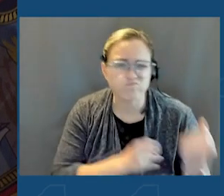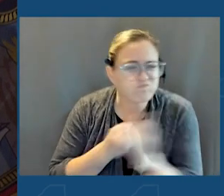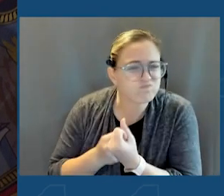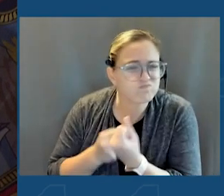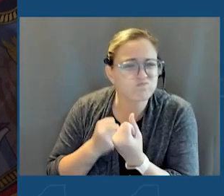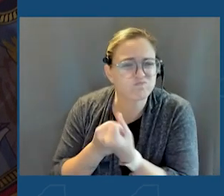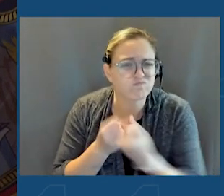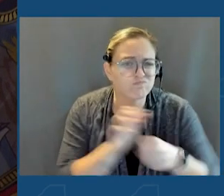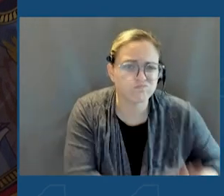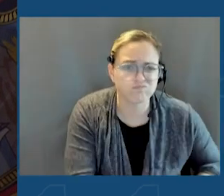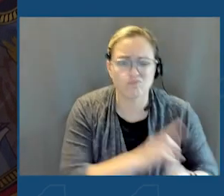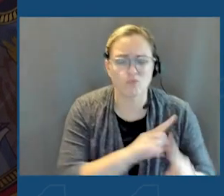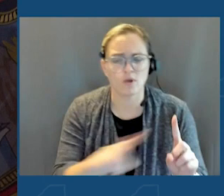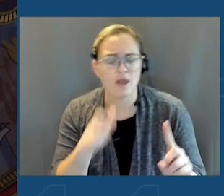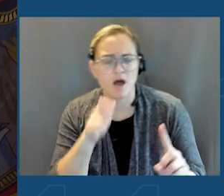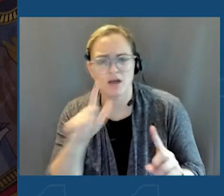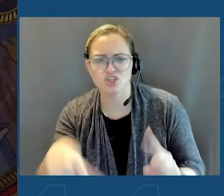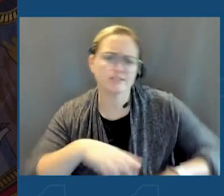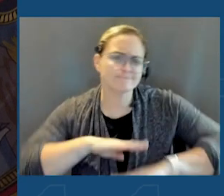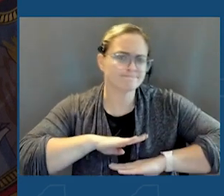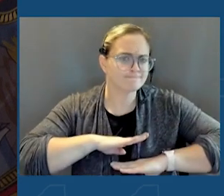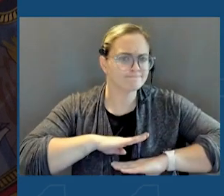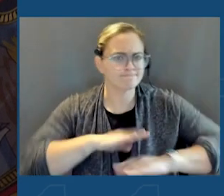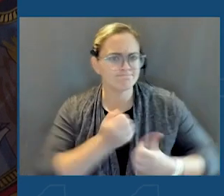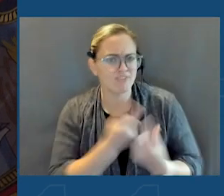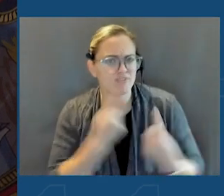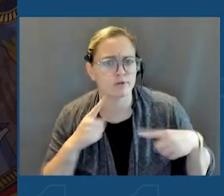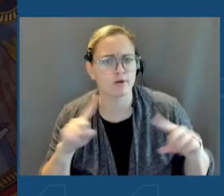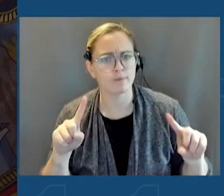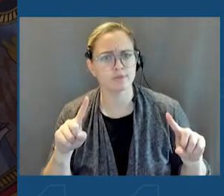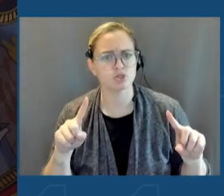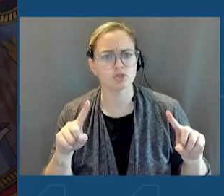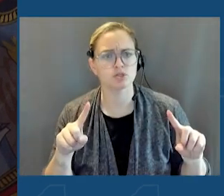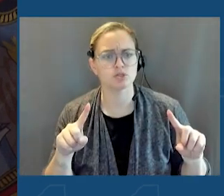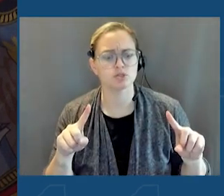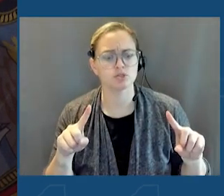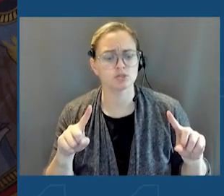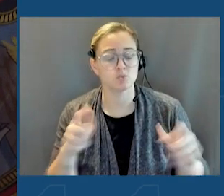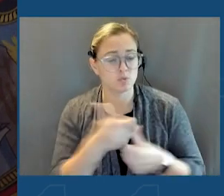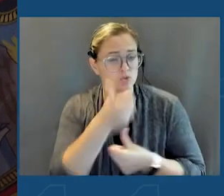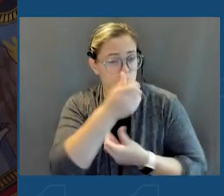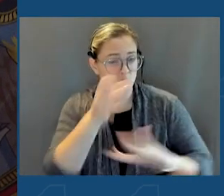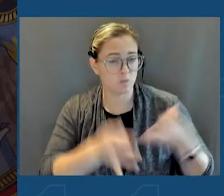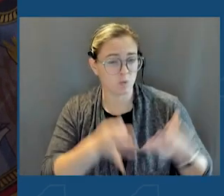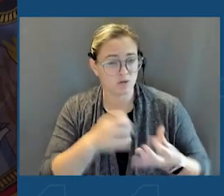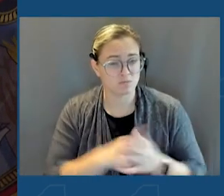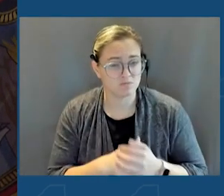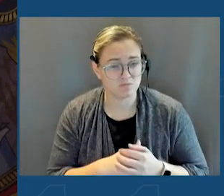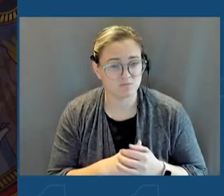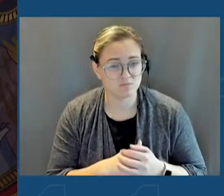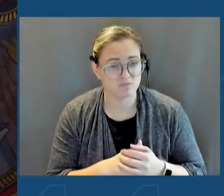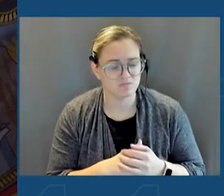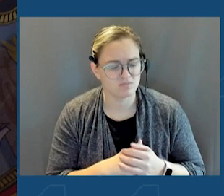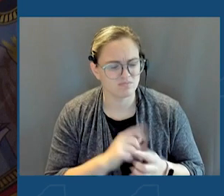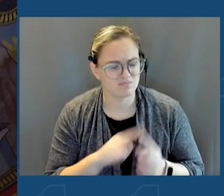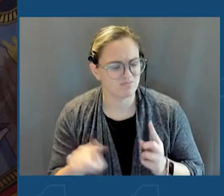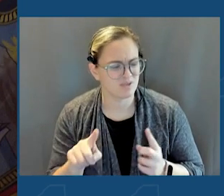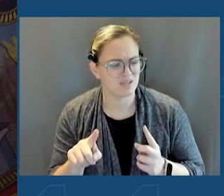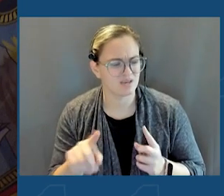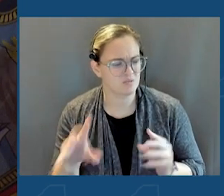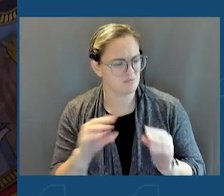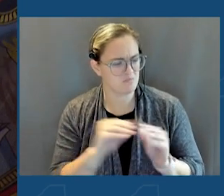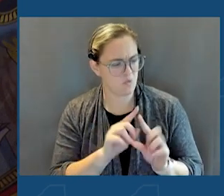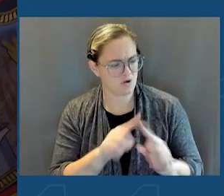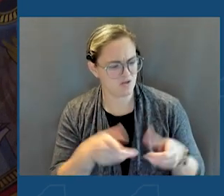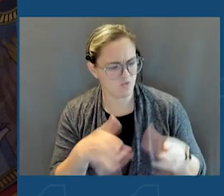not just satisfied with what they accomplished with the Supreme Court, but finding even more ways to